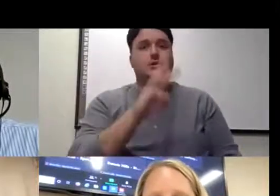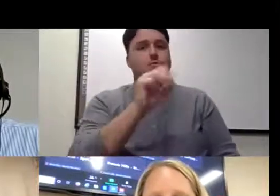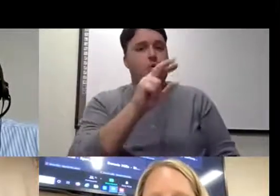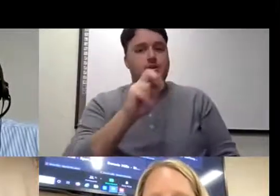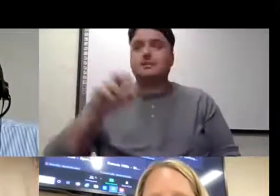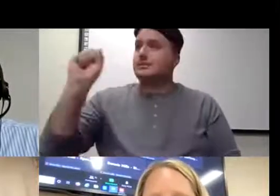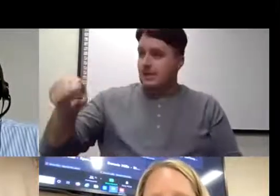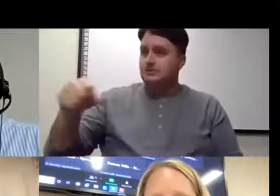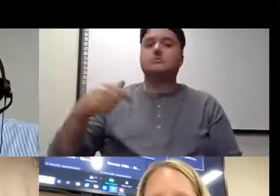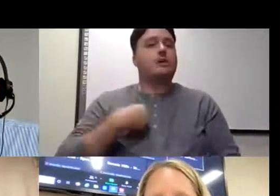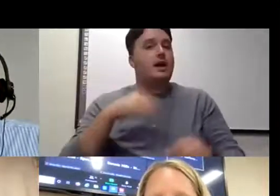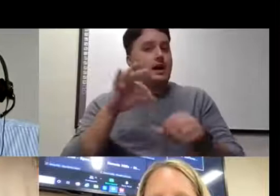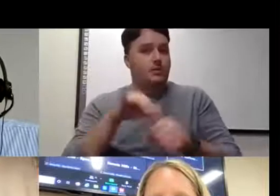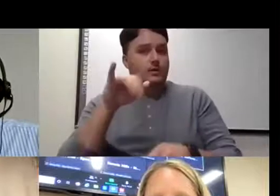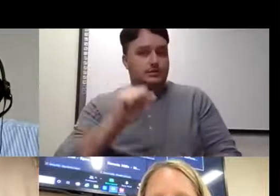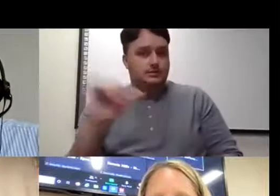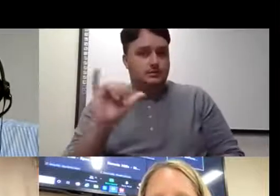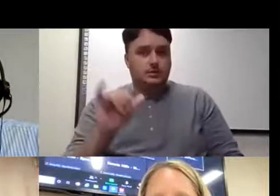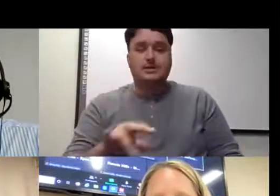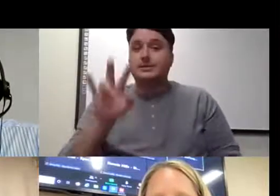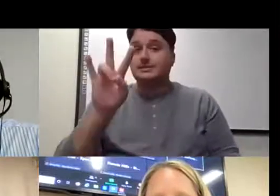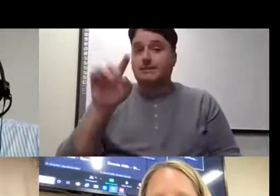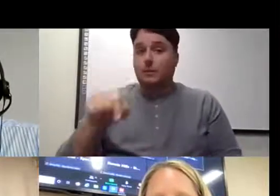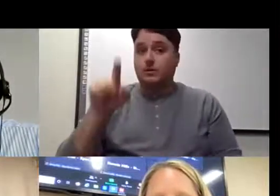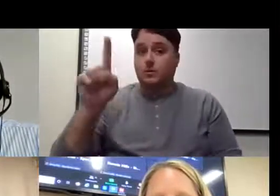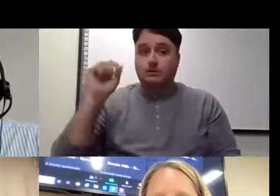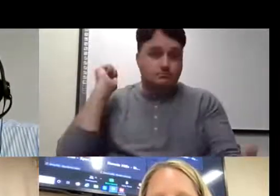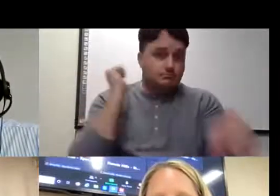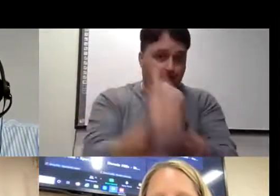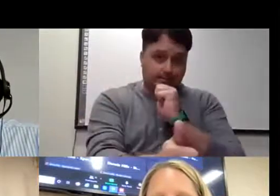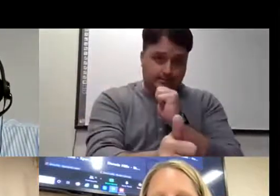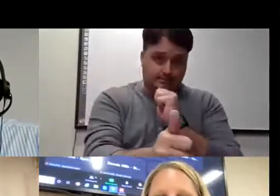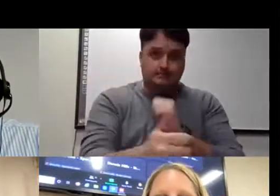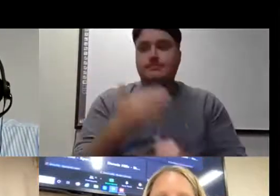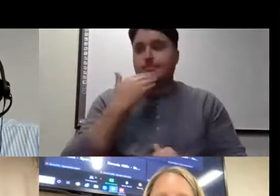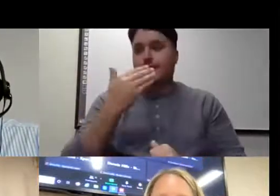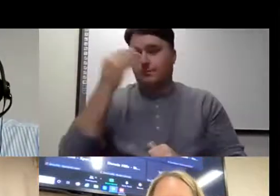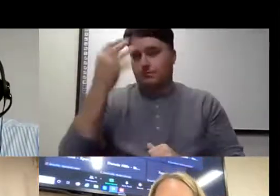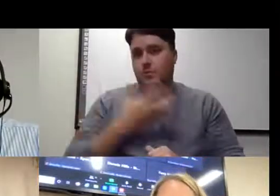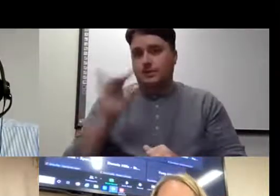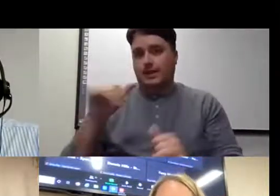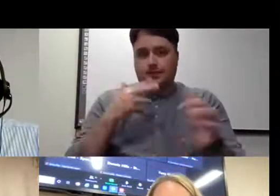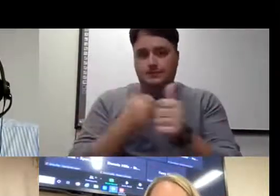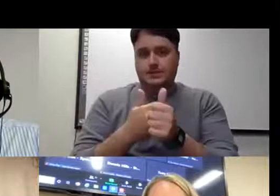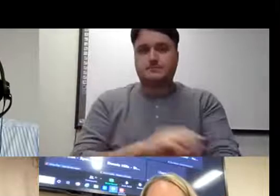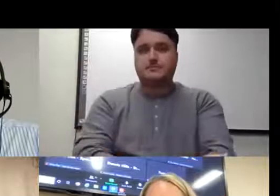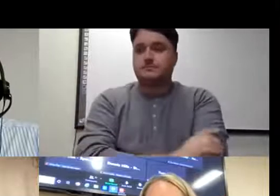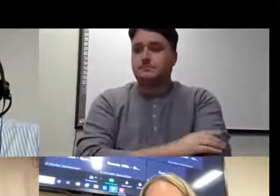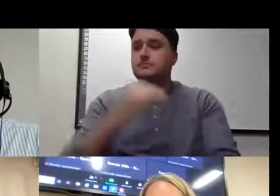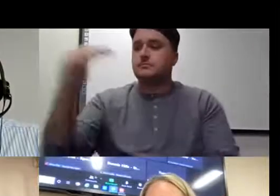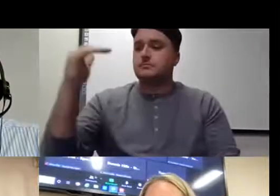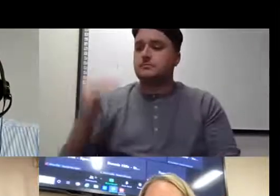I will vote yes as well. So 7.1 has passed. Thank you for that report and that update. Moving on